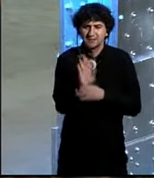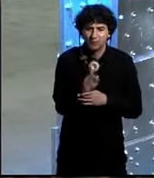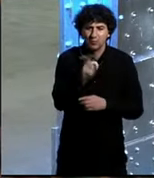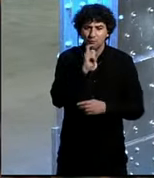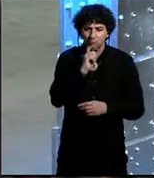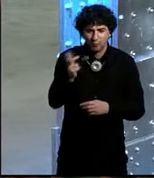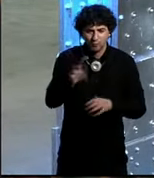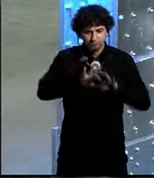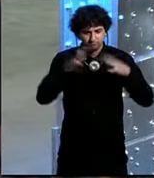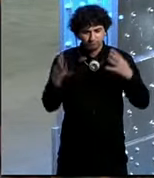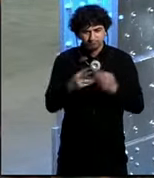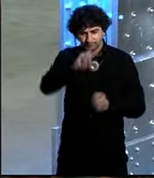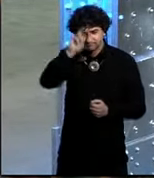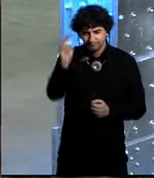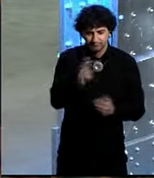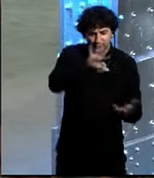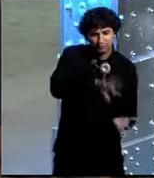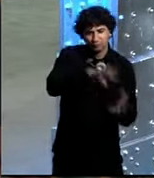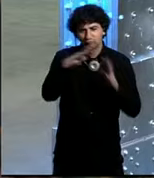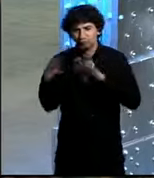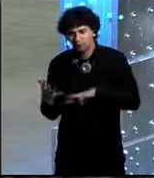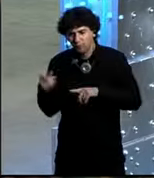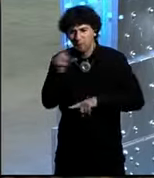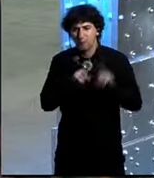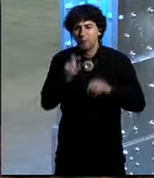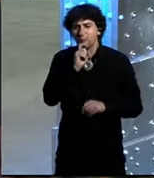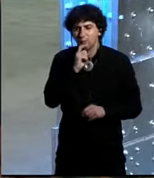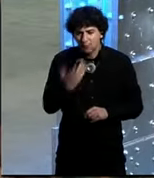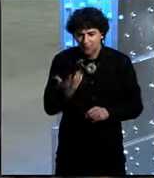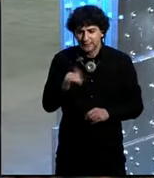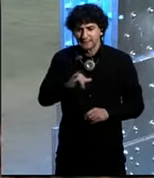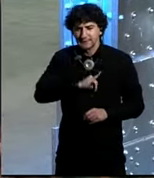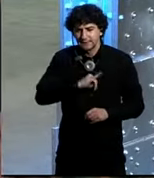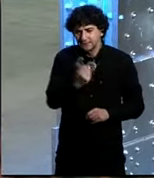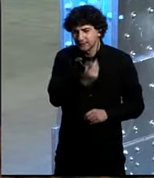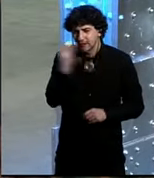studies, is there any research done on how social media can change the